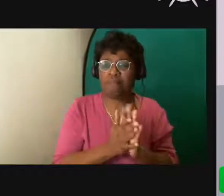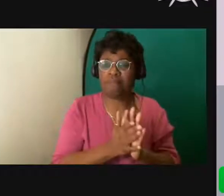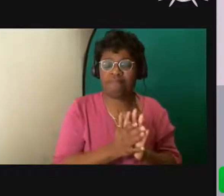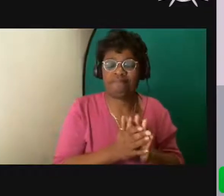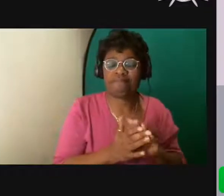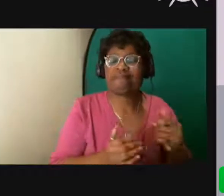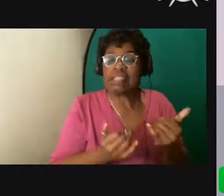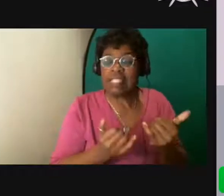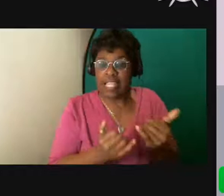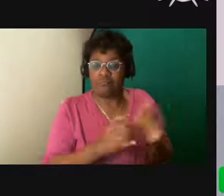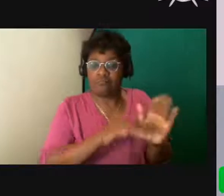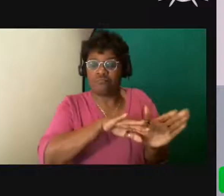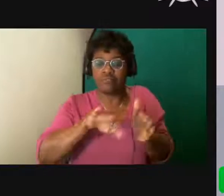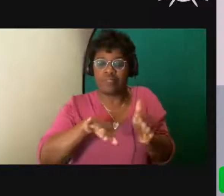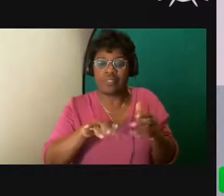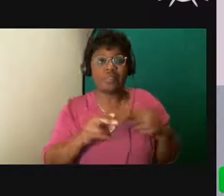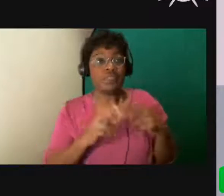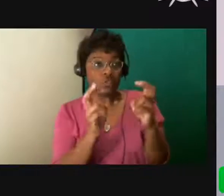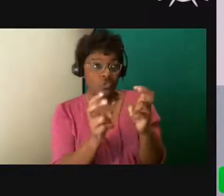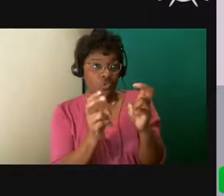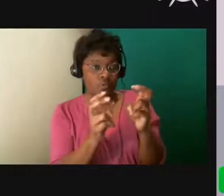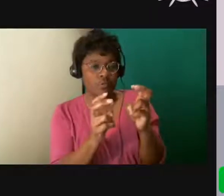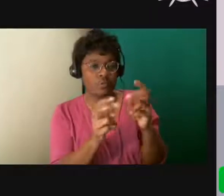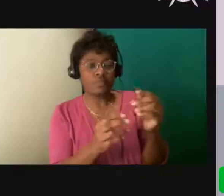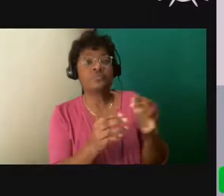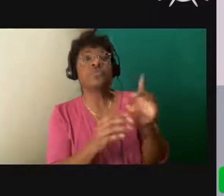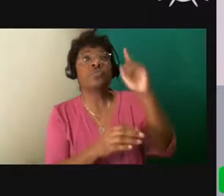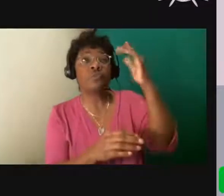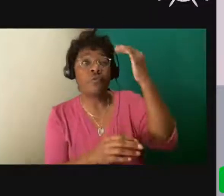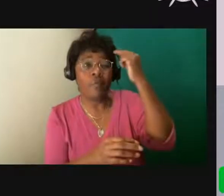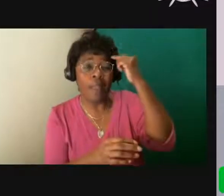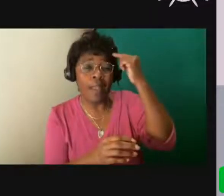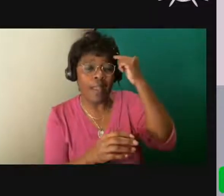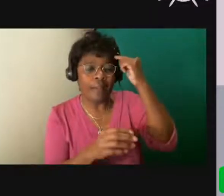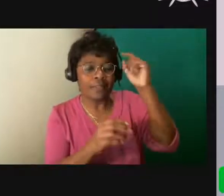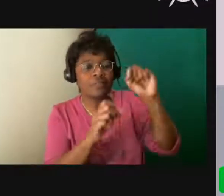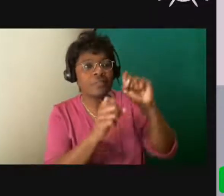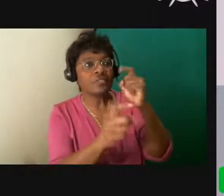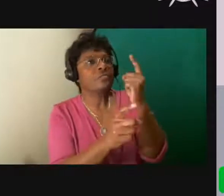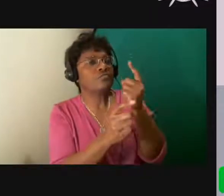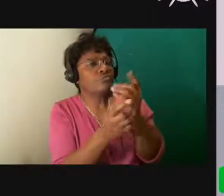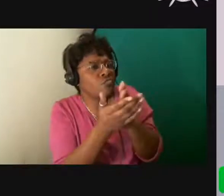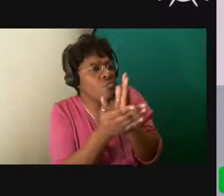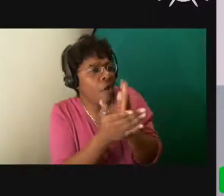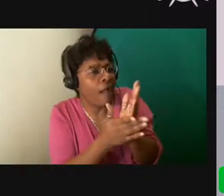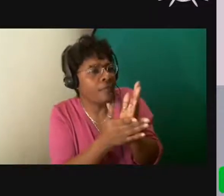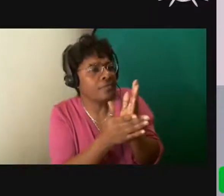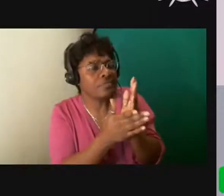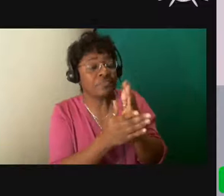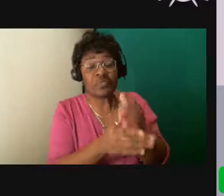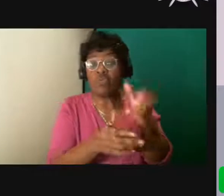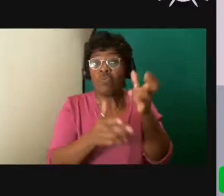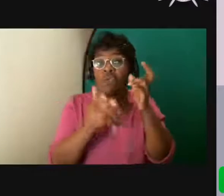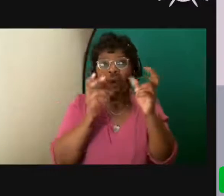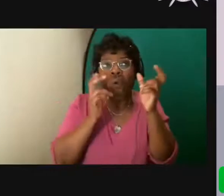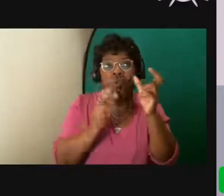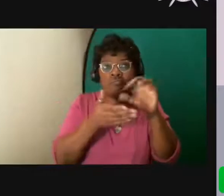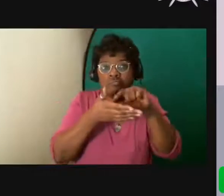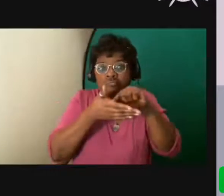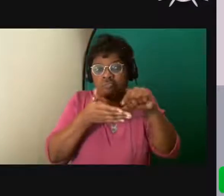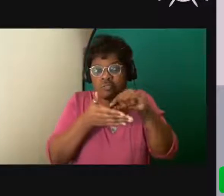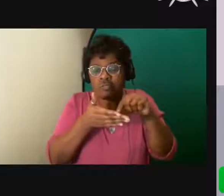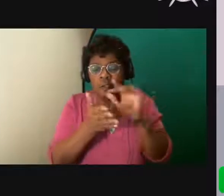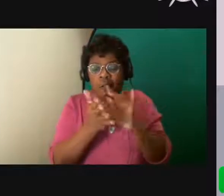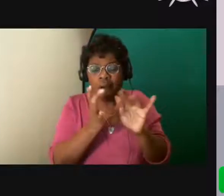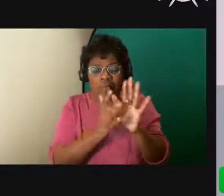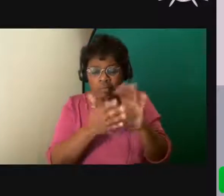series called Get Your Mind Right. And we heard the scripture read by Brother James White. And it just so happens that